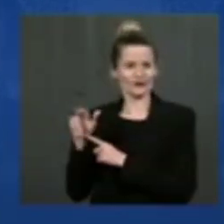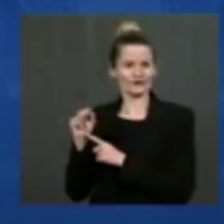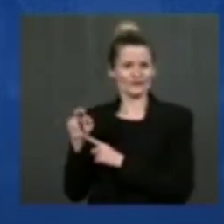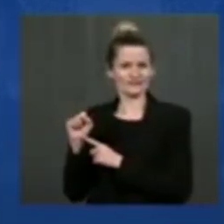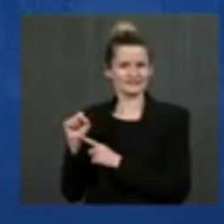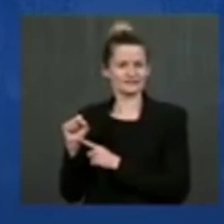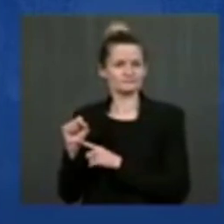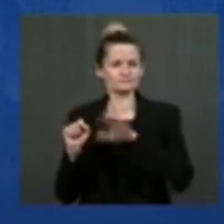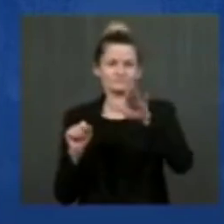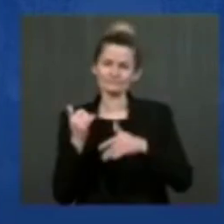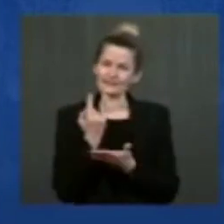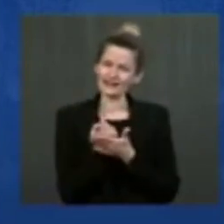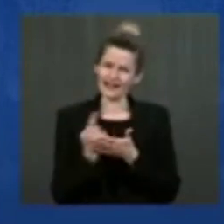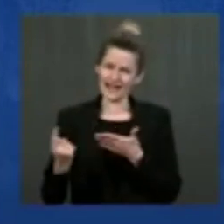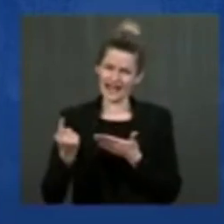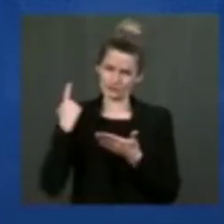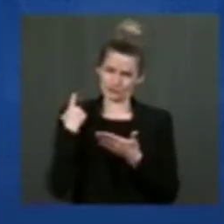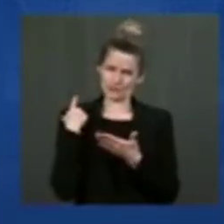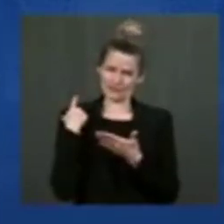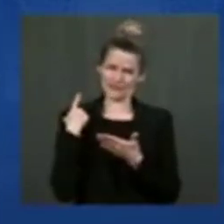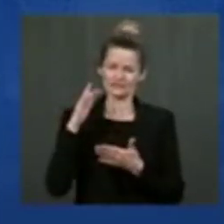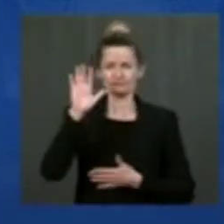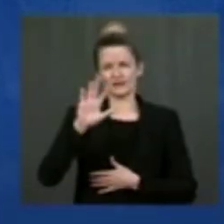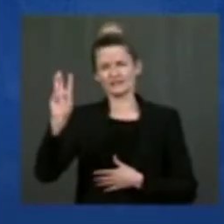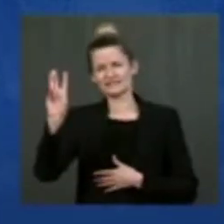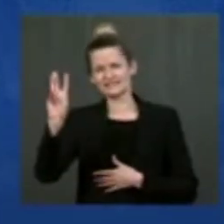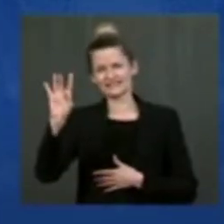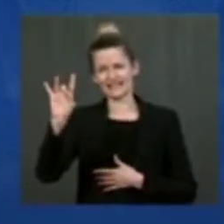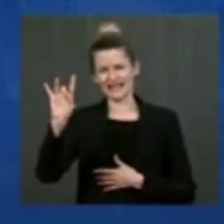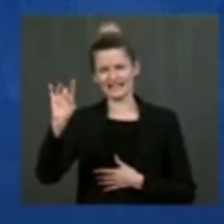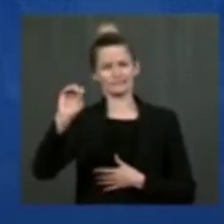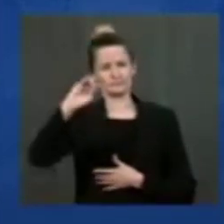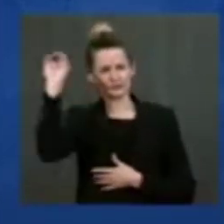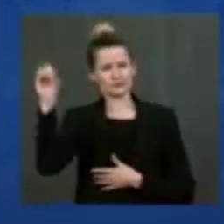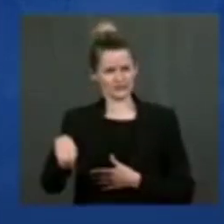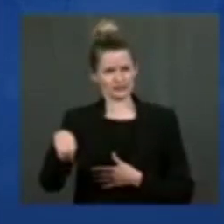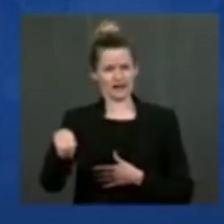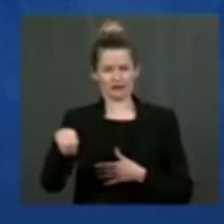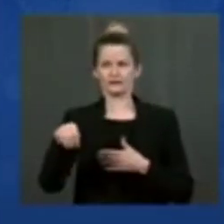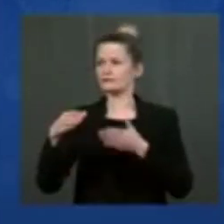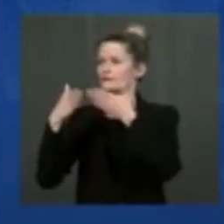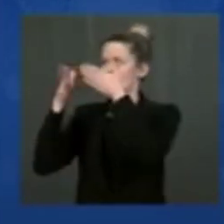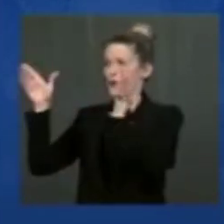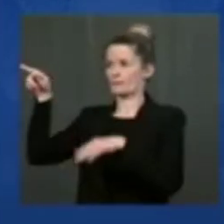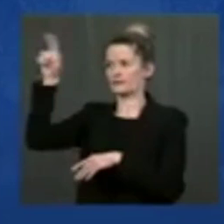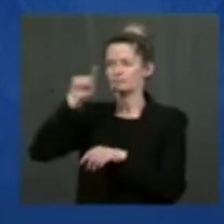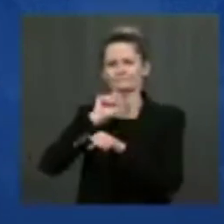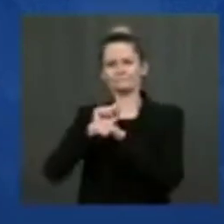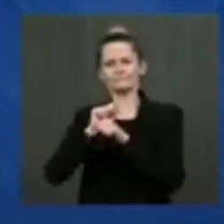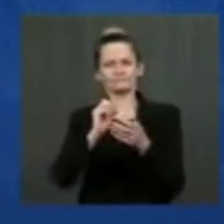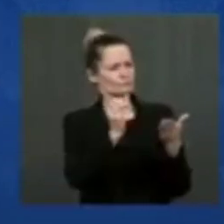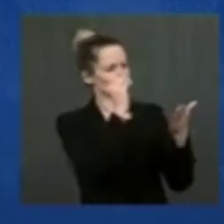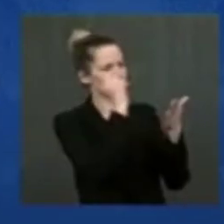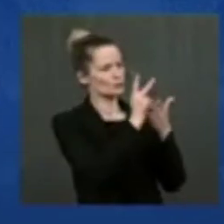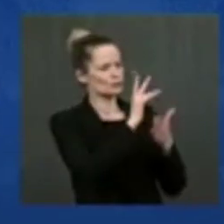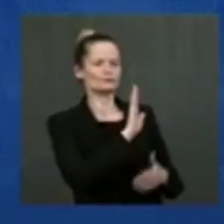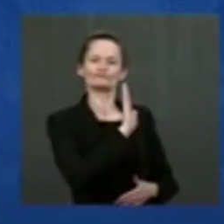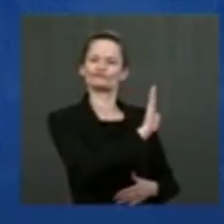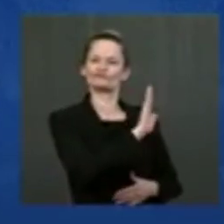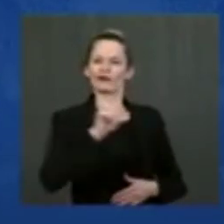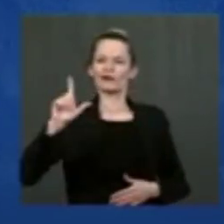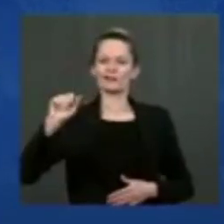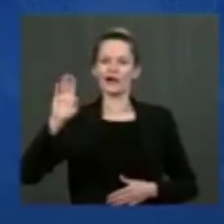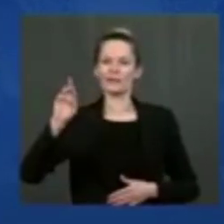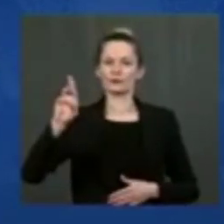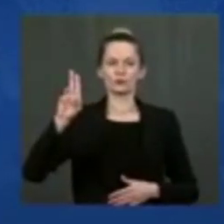poll, 68% of the public approve of unions, and 77%